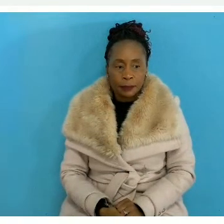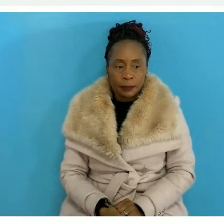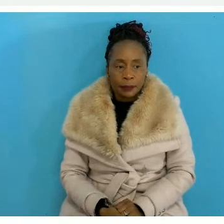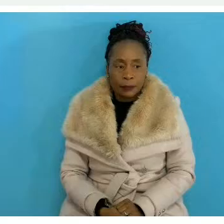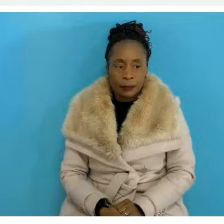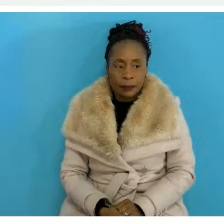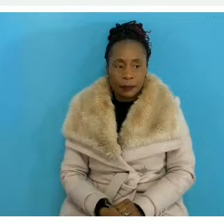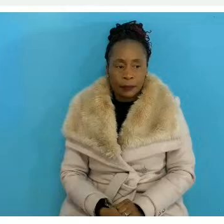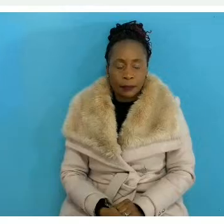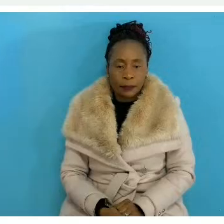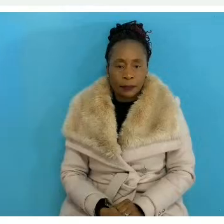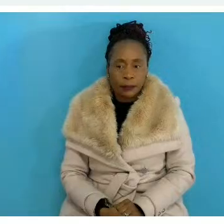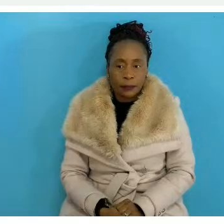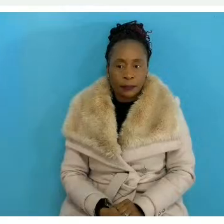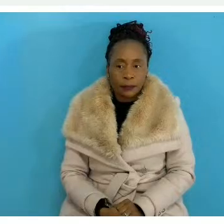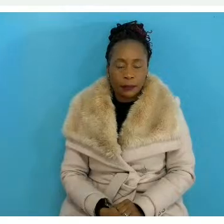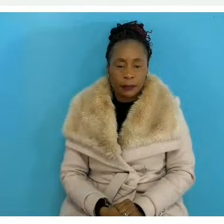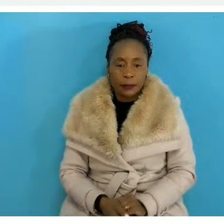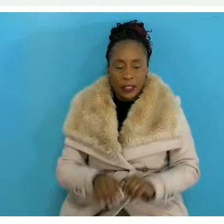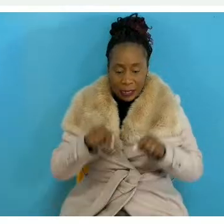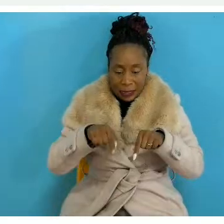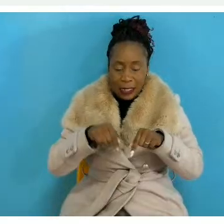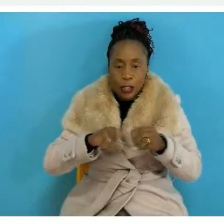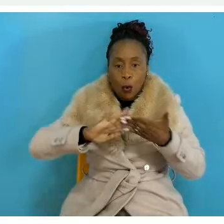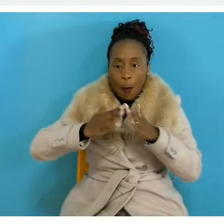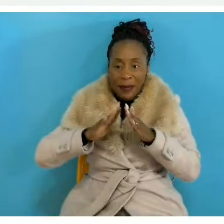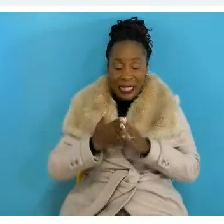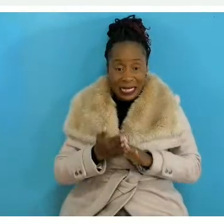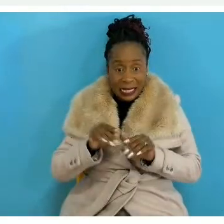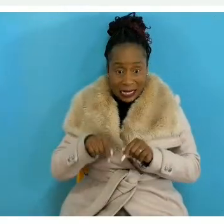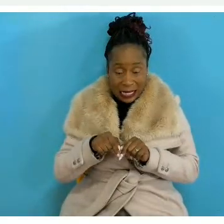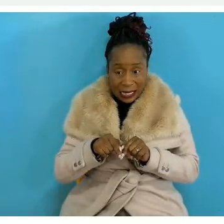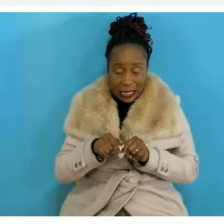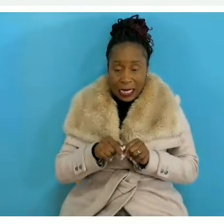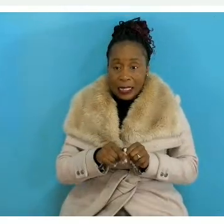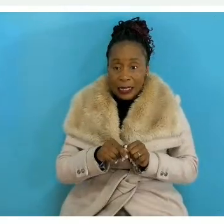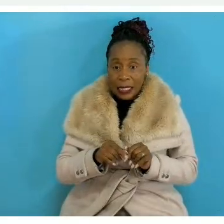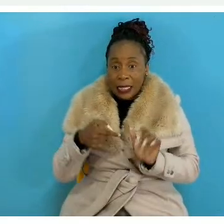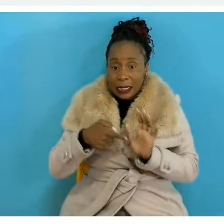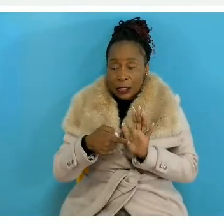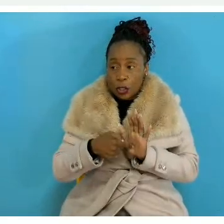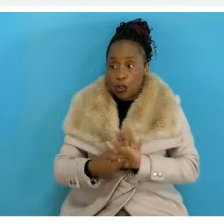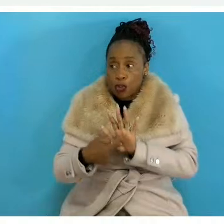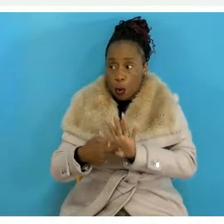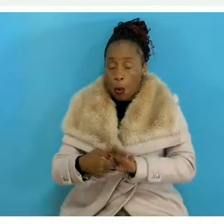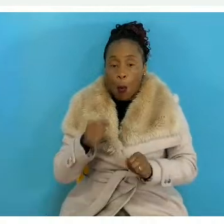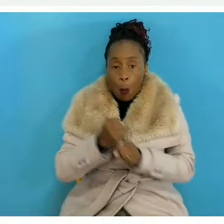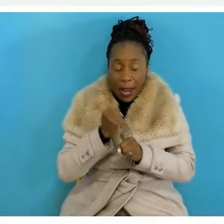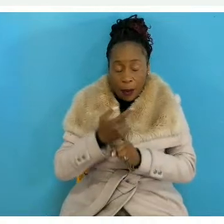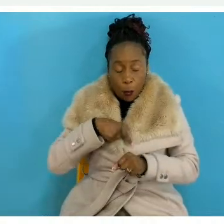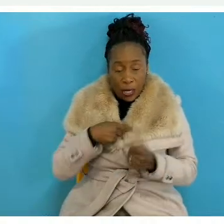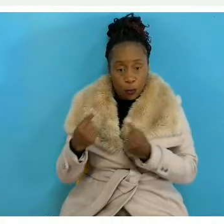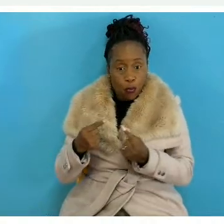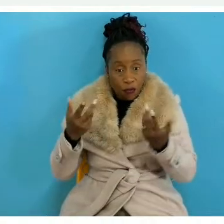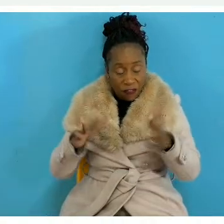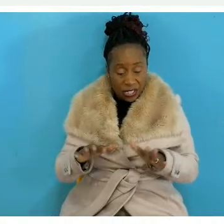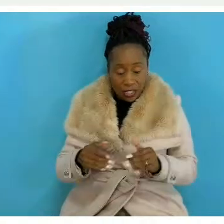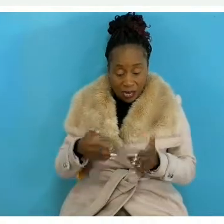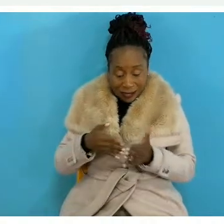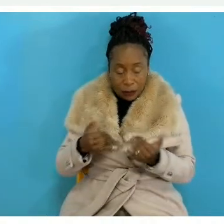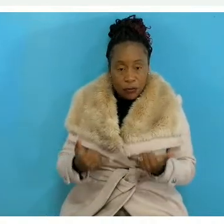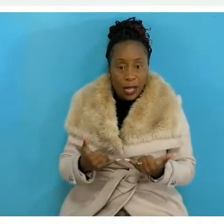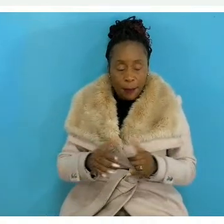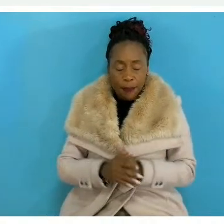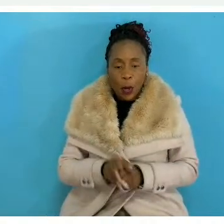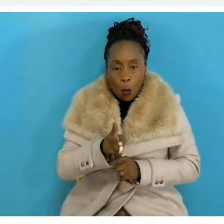For this community of Eldorado Park, then this section is going to show you the work that we've done to date, and also